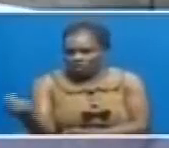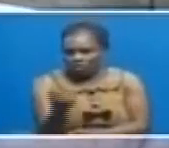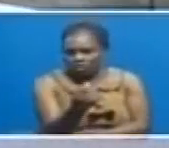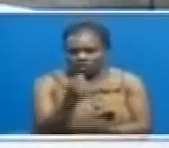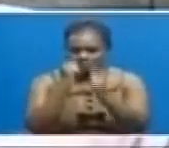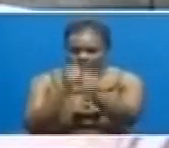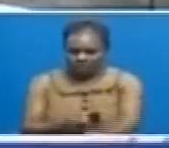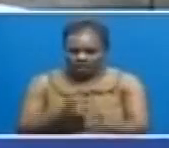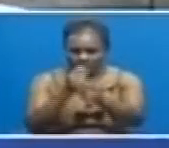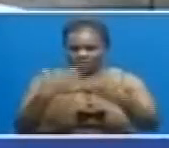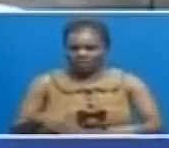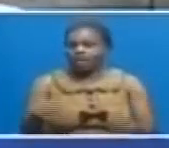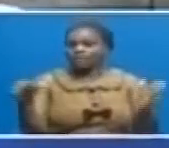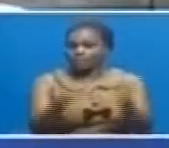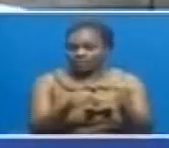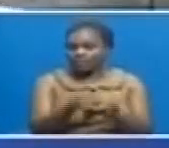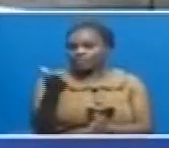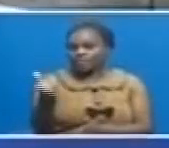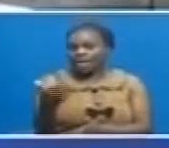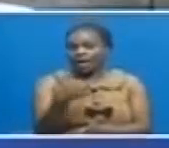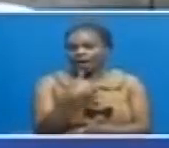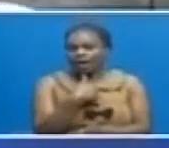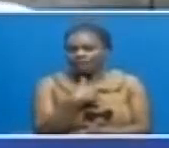farmers. We realize the problems we have with